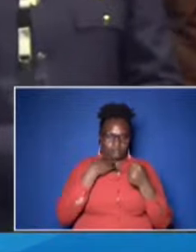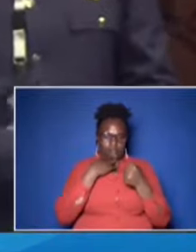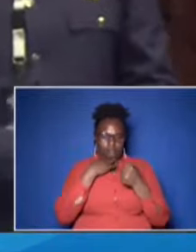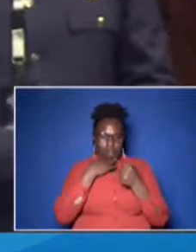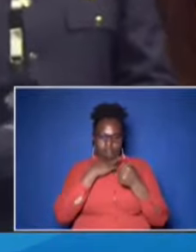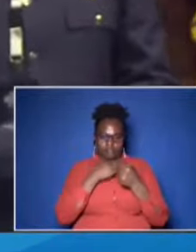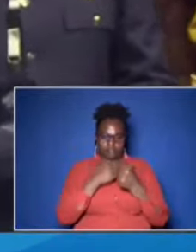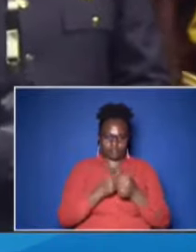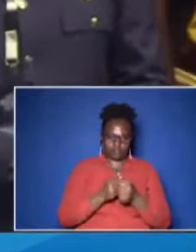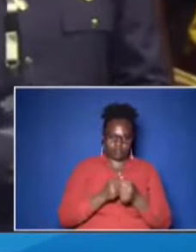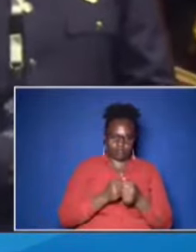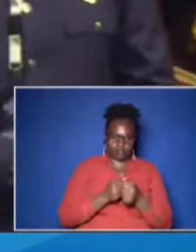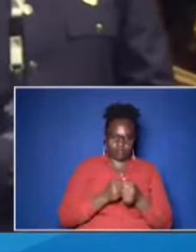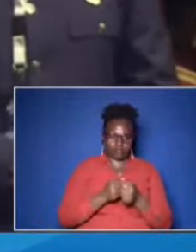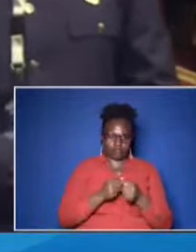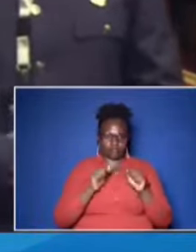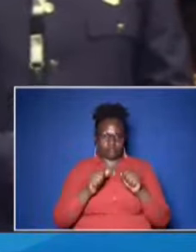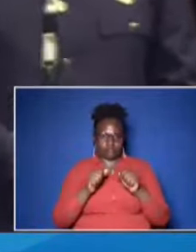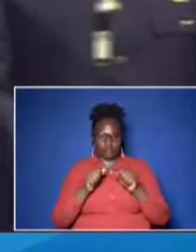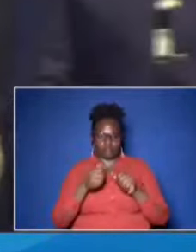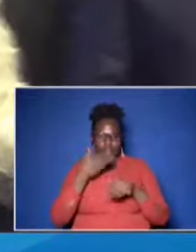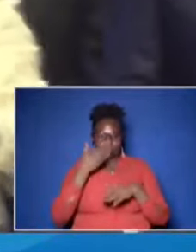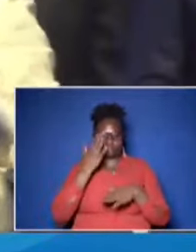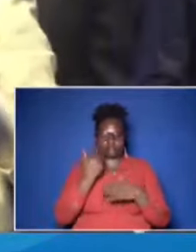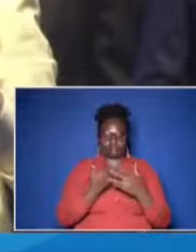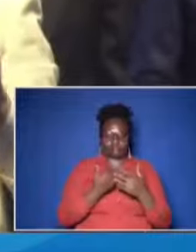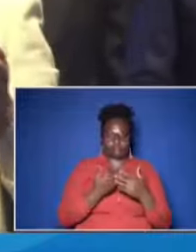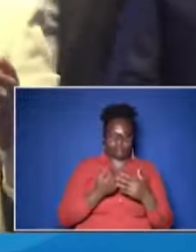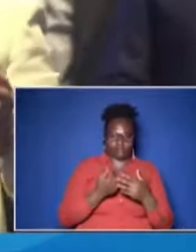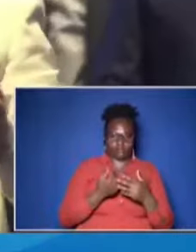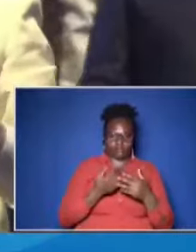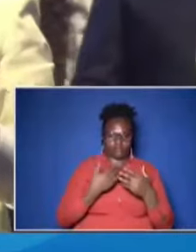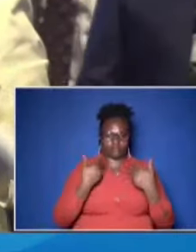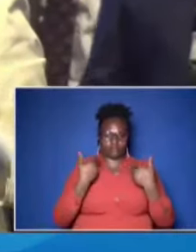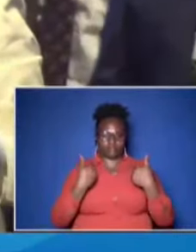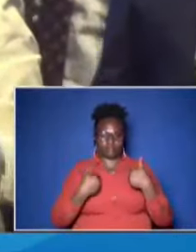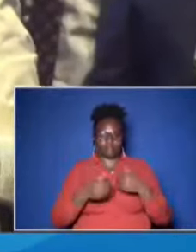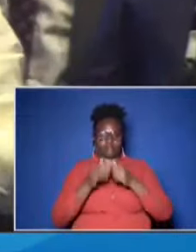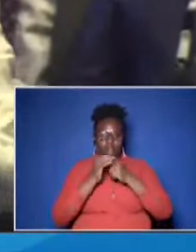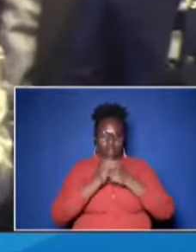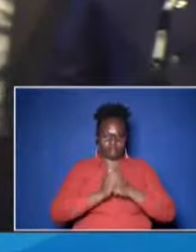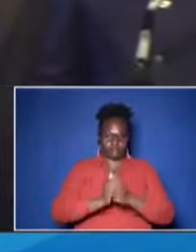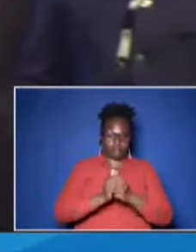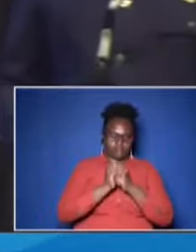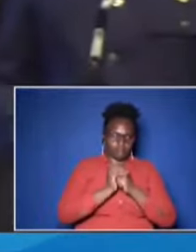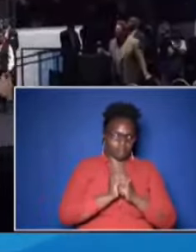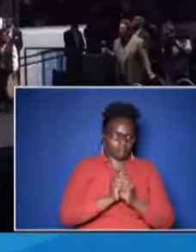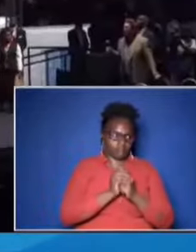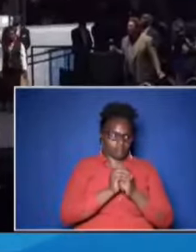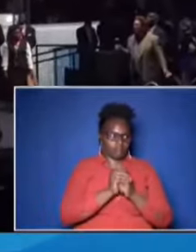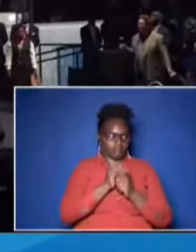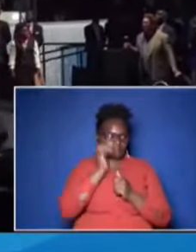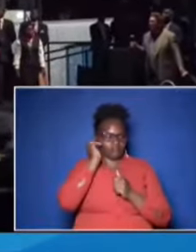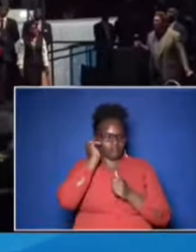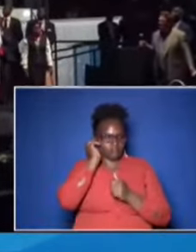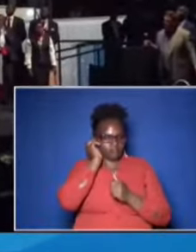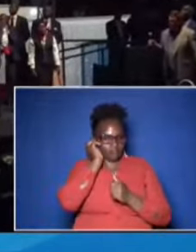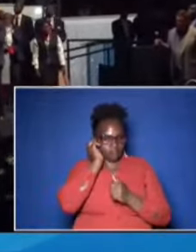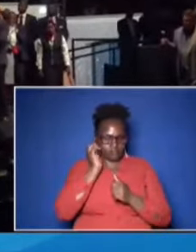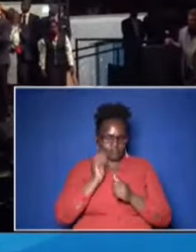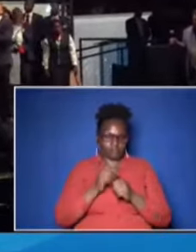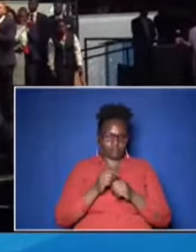power come rise within our worship rise up